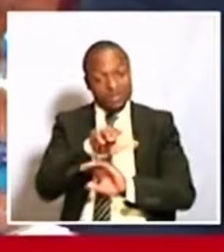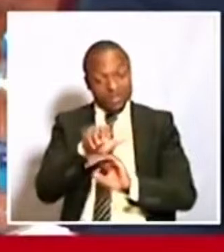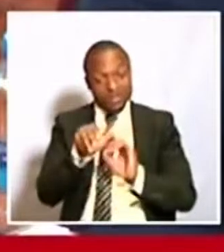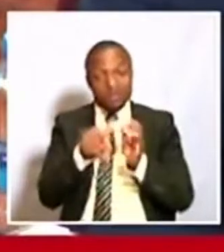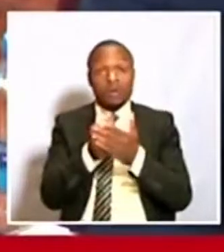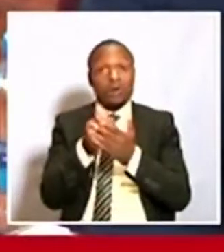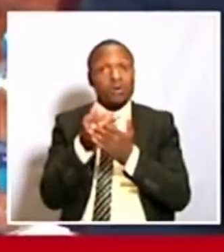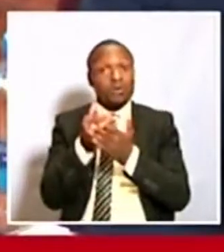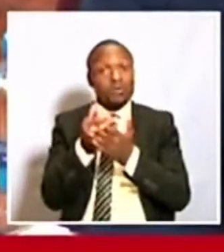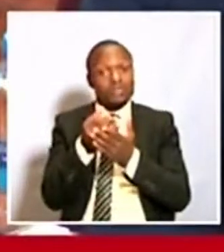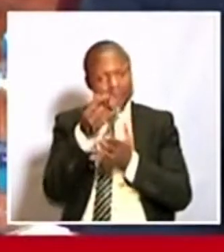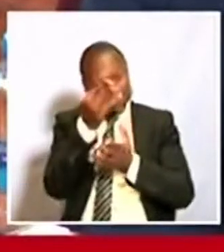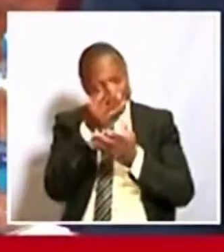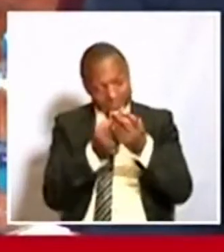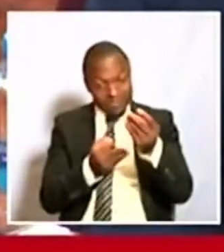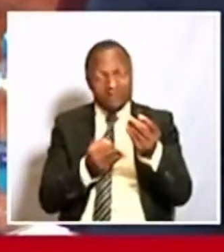have